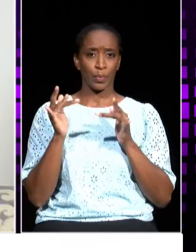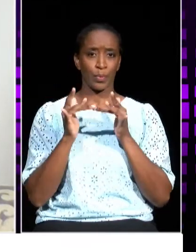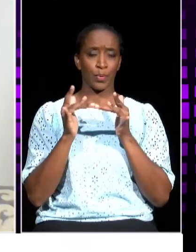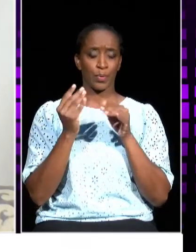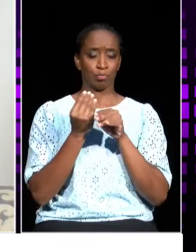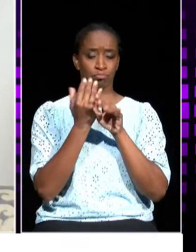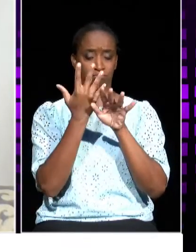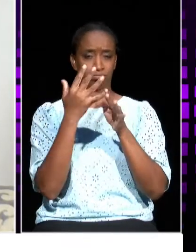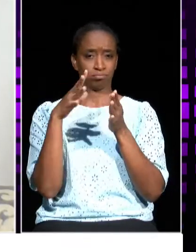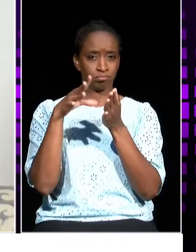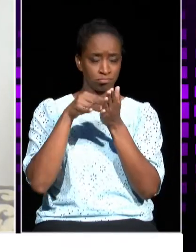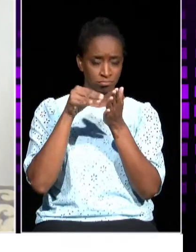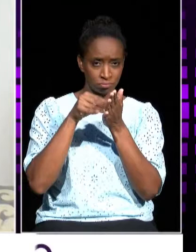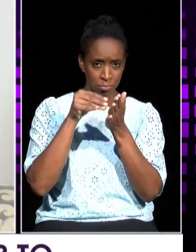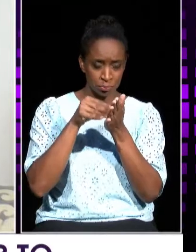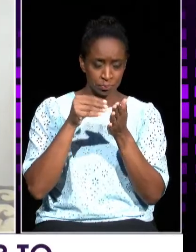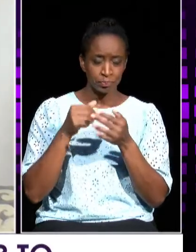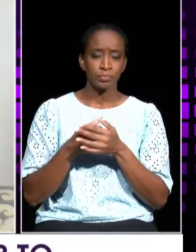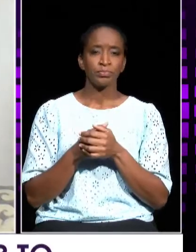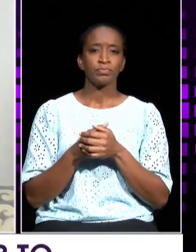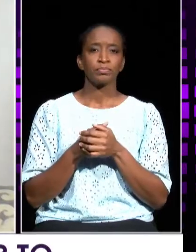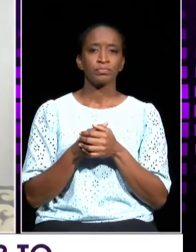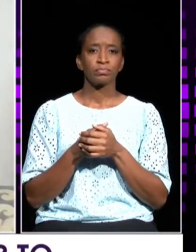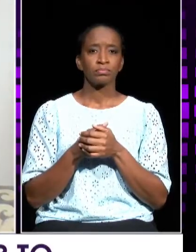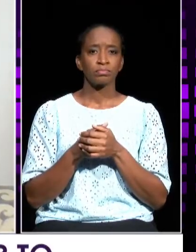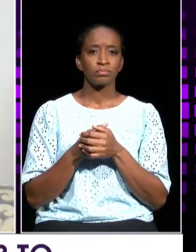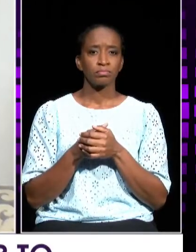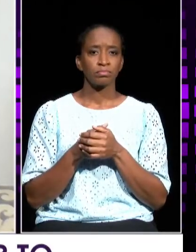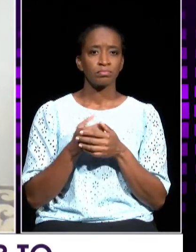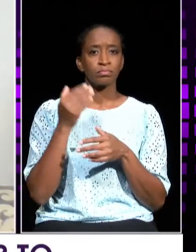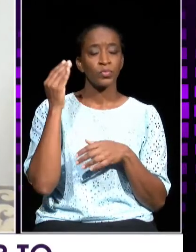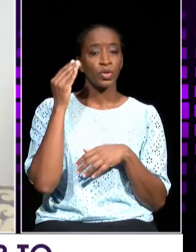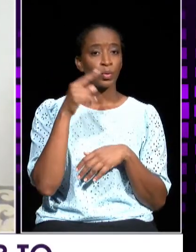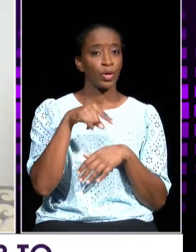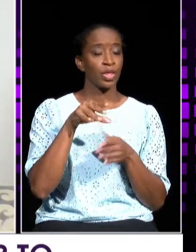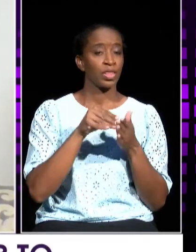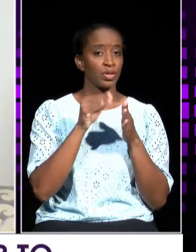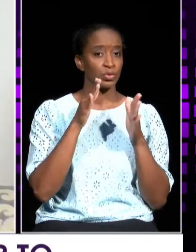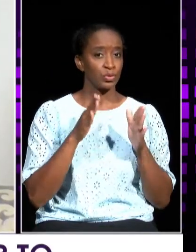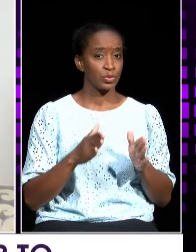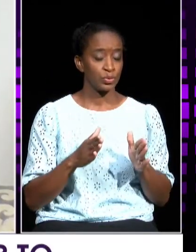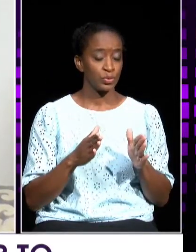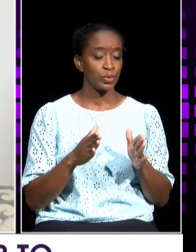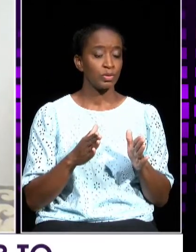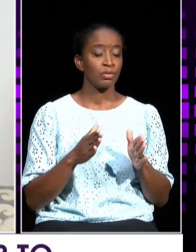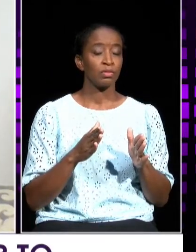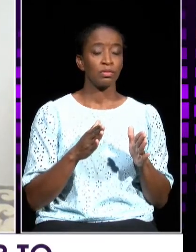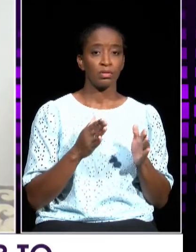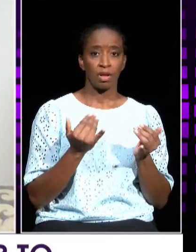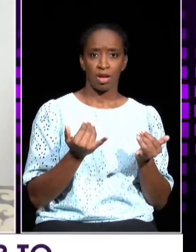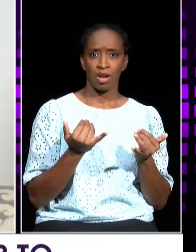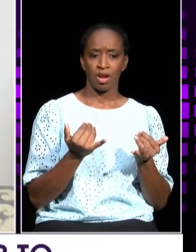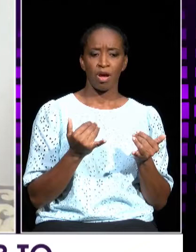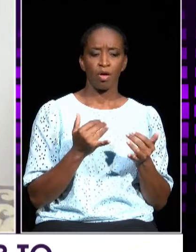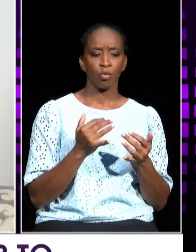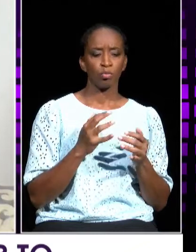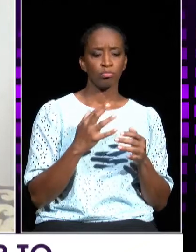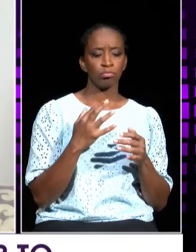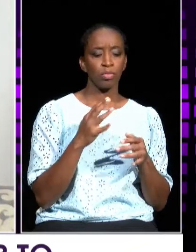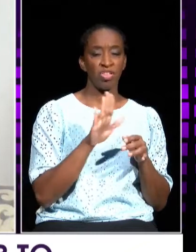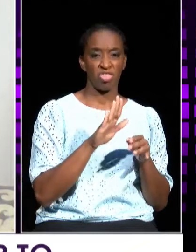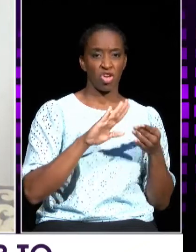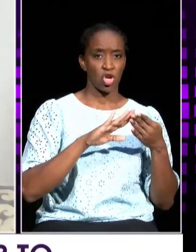students because they are more into their communities. And one thing that I've learned about making choices, and one thing I've learned